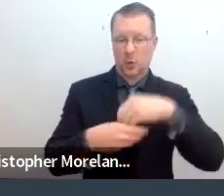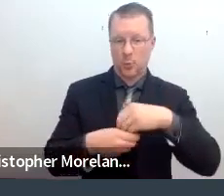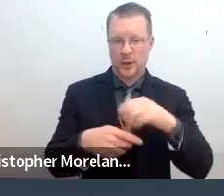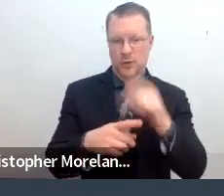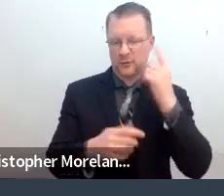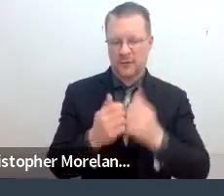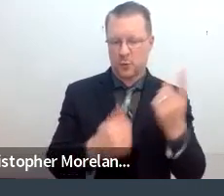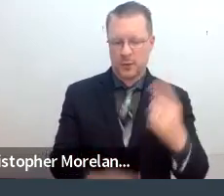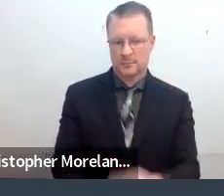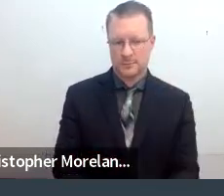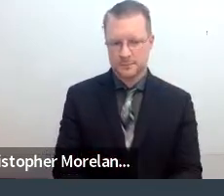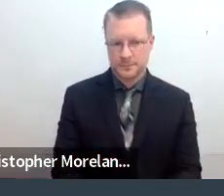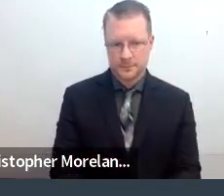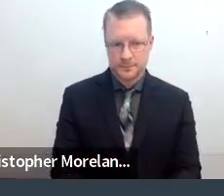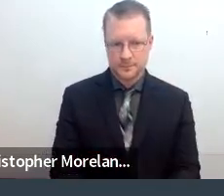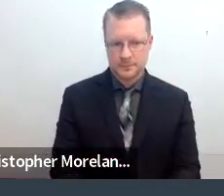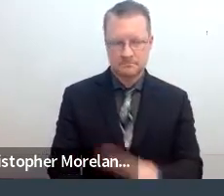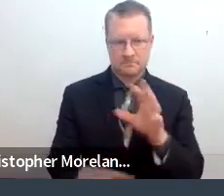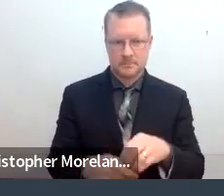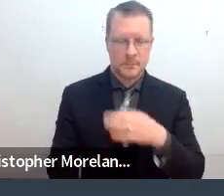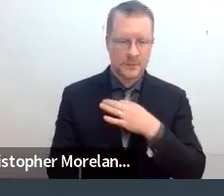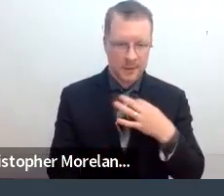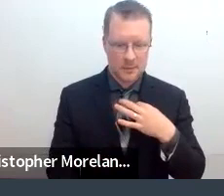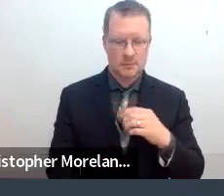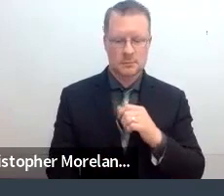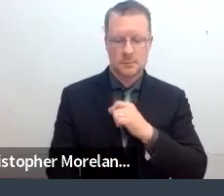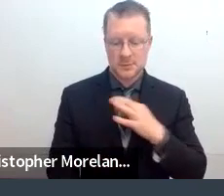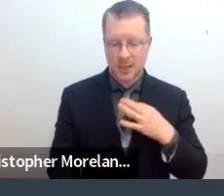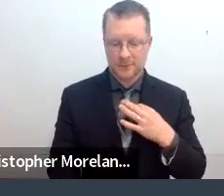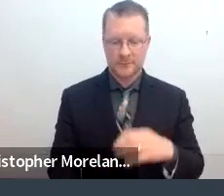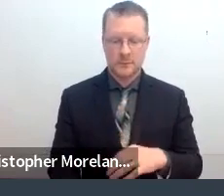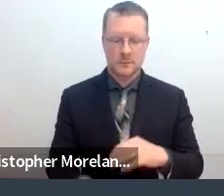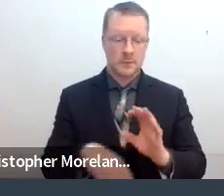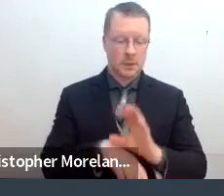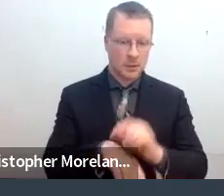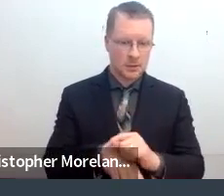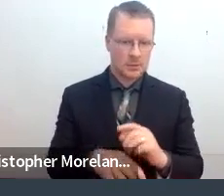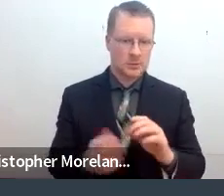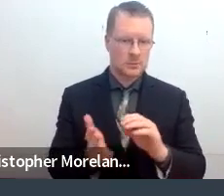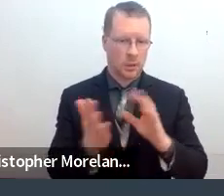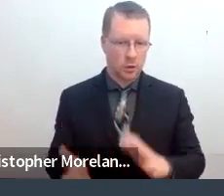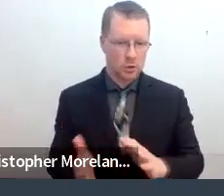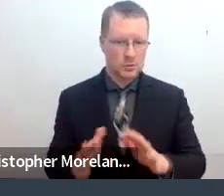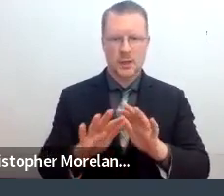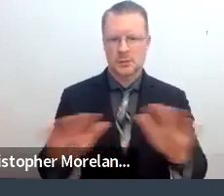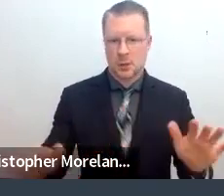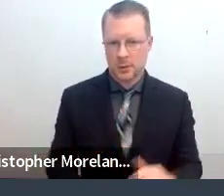anti-ableist training, and that training needs to be incorporated for everybody: faculty,